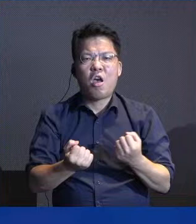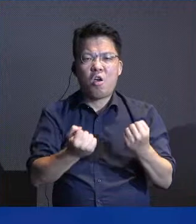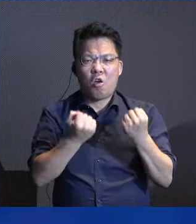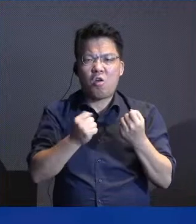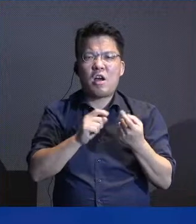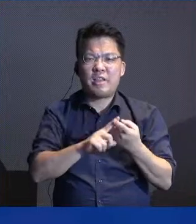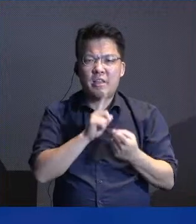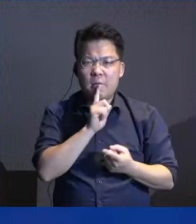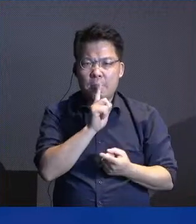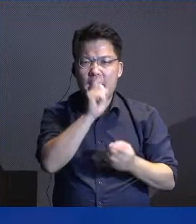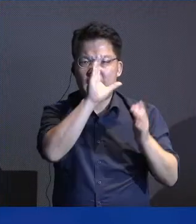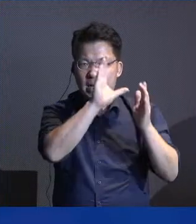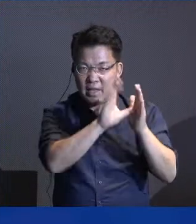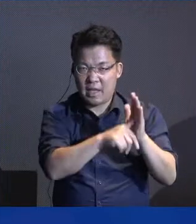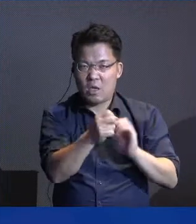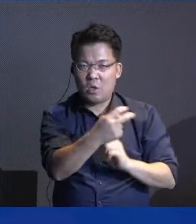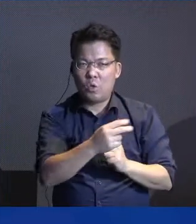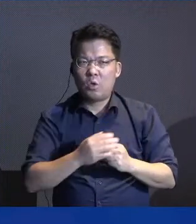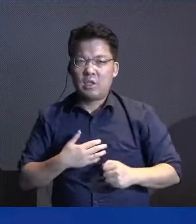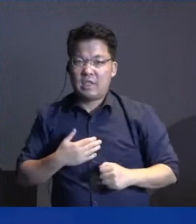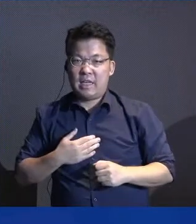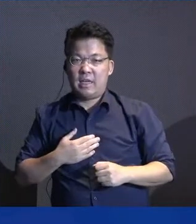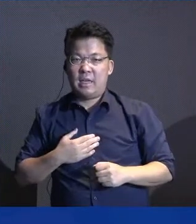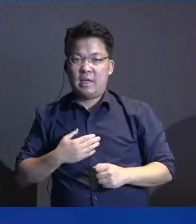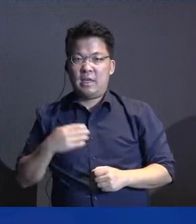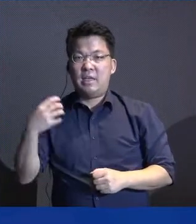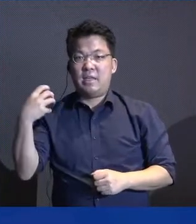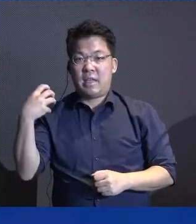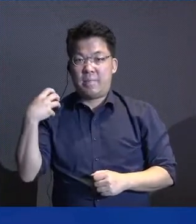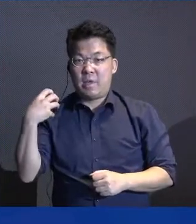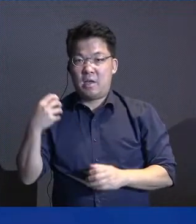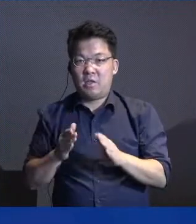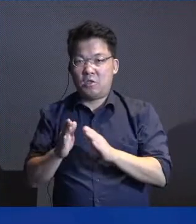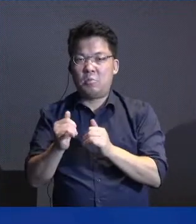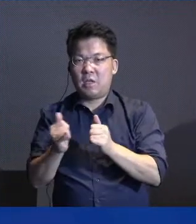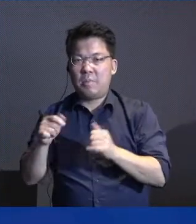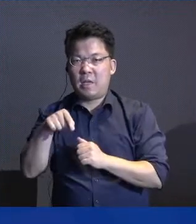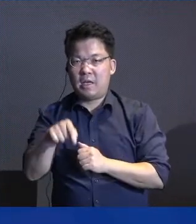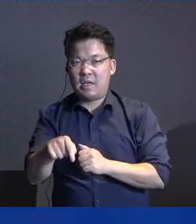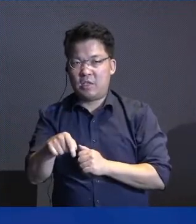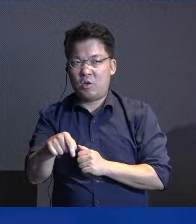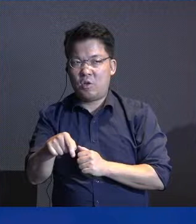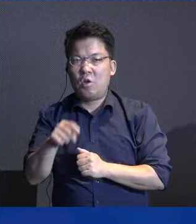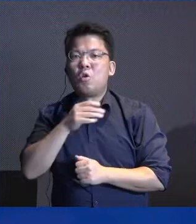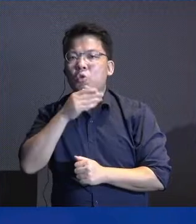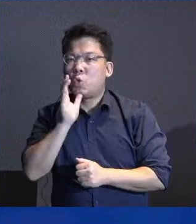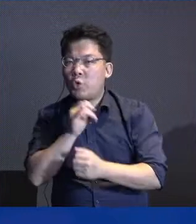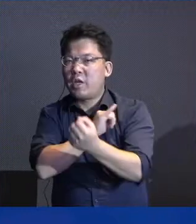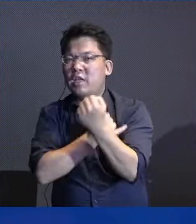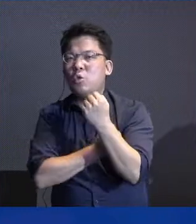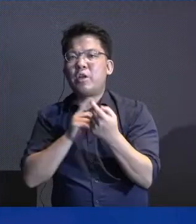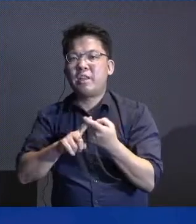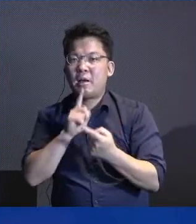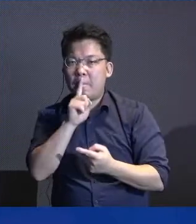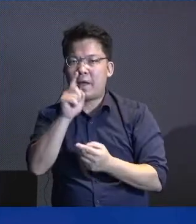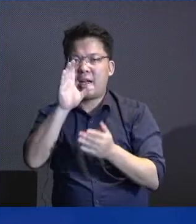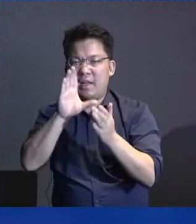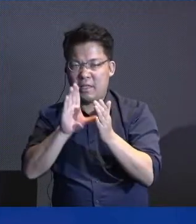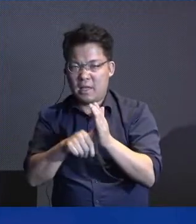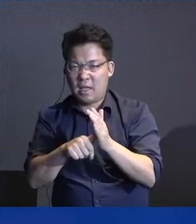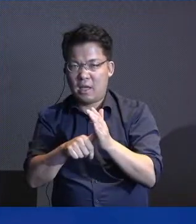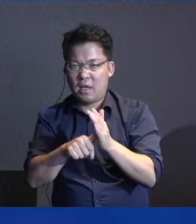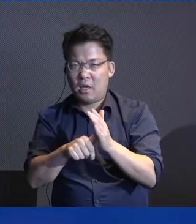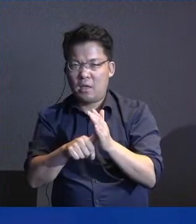talk about my country or in South Asia, there is always a predominant focus on symptoms, on